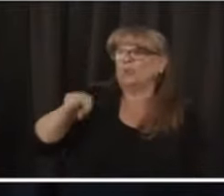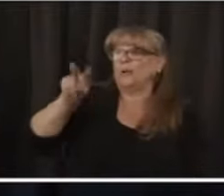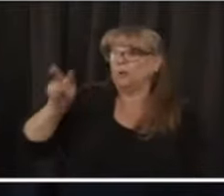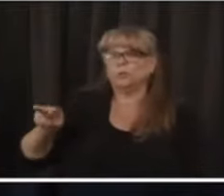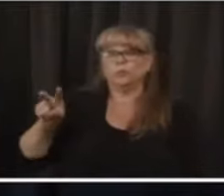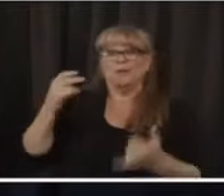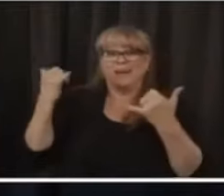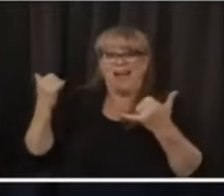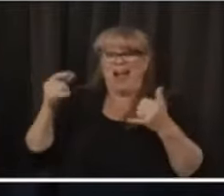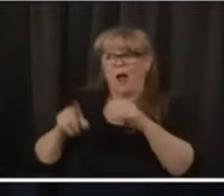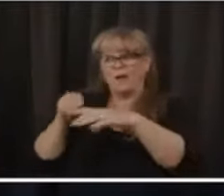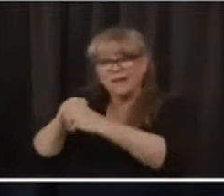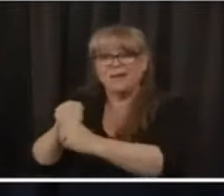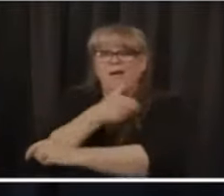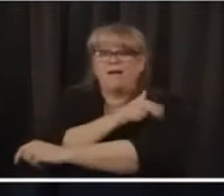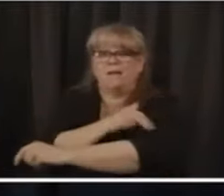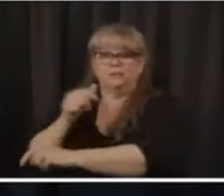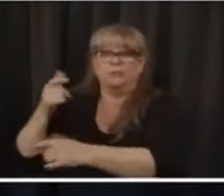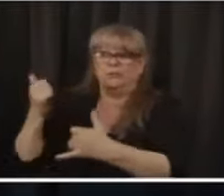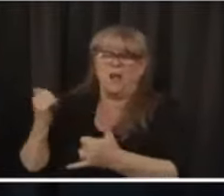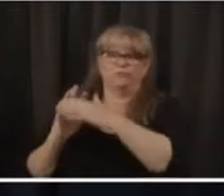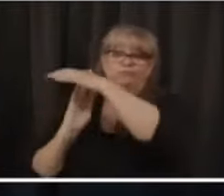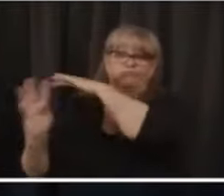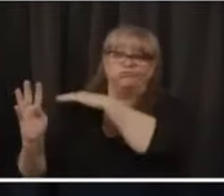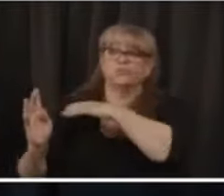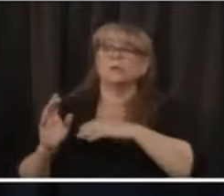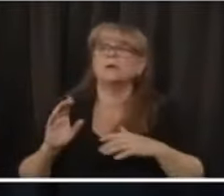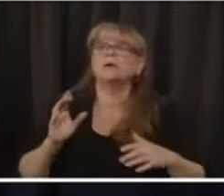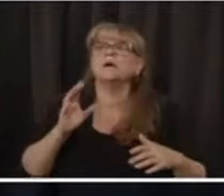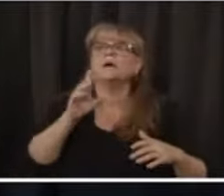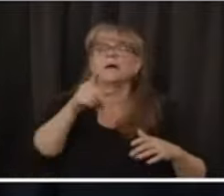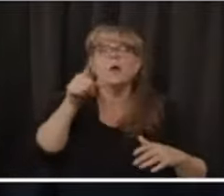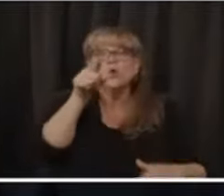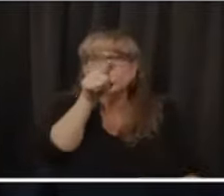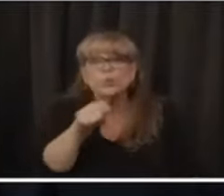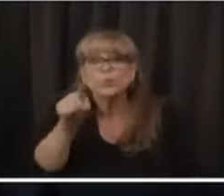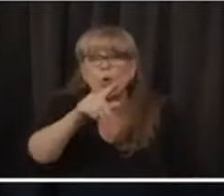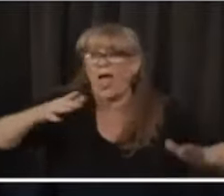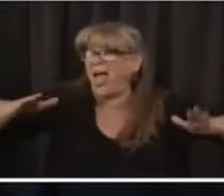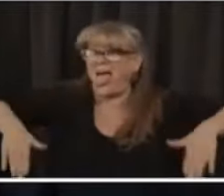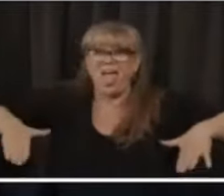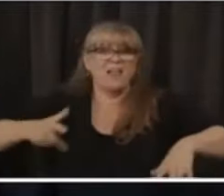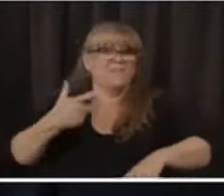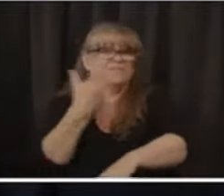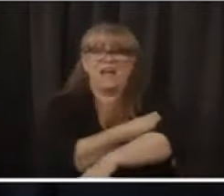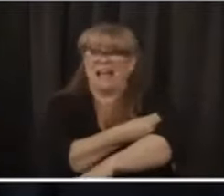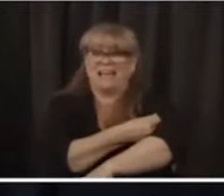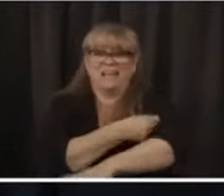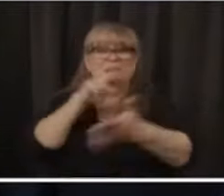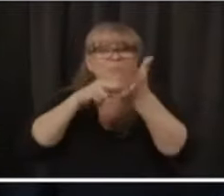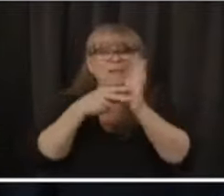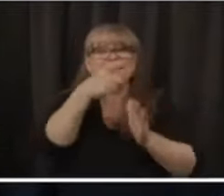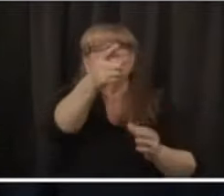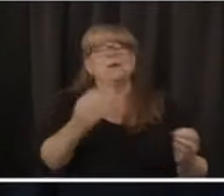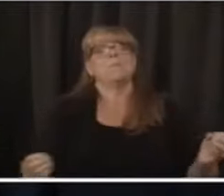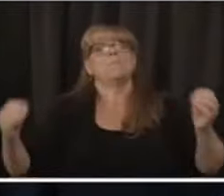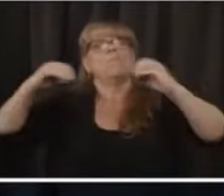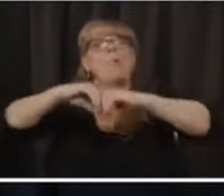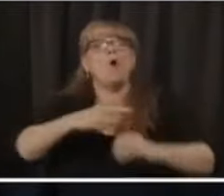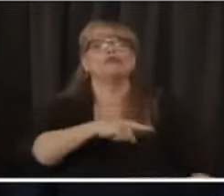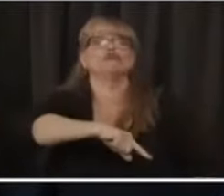And if you haven't yet been vaccinated, you are at very high risk for contracting this virus right